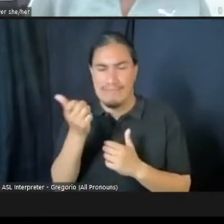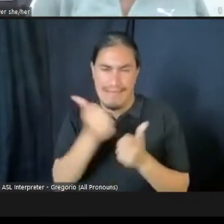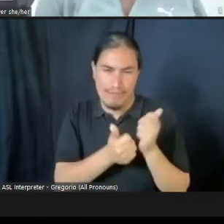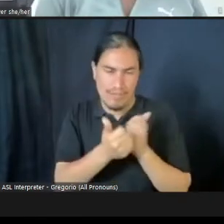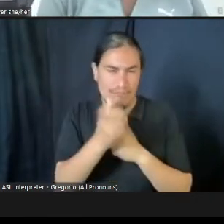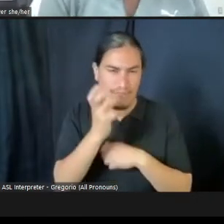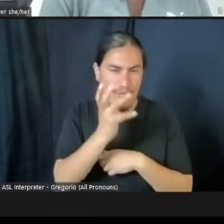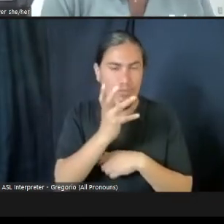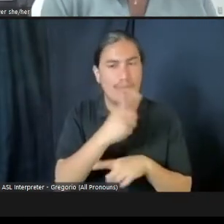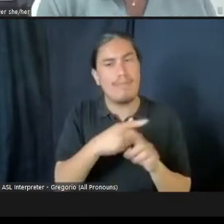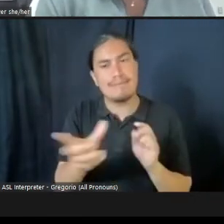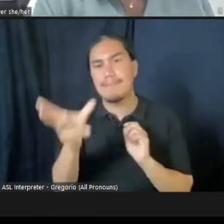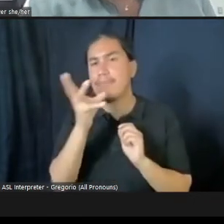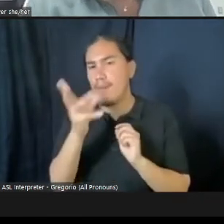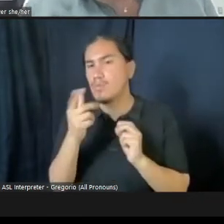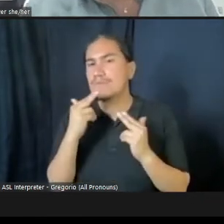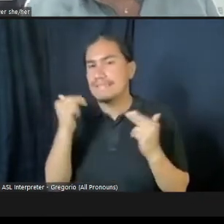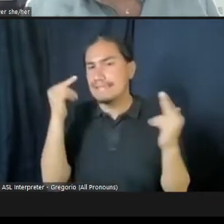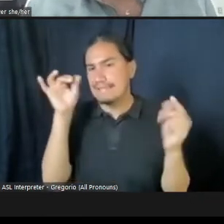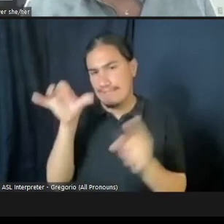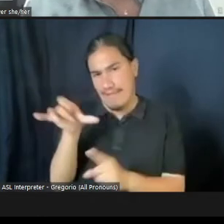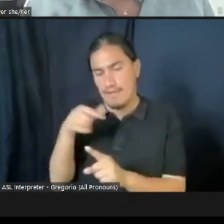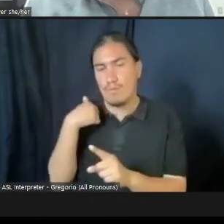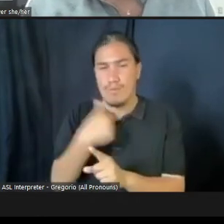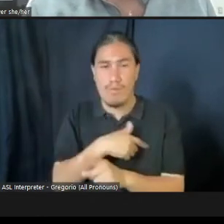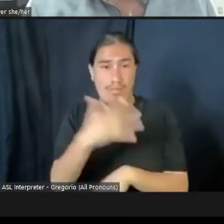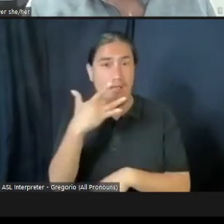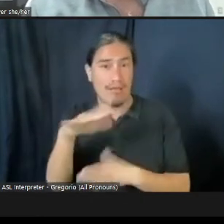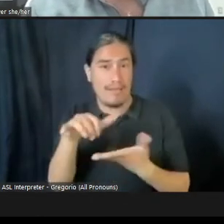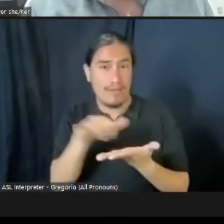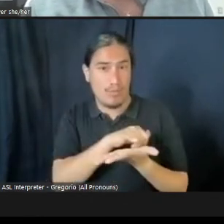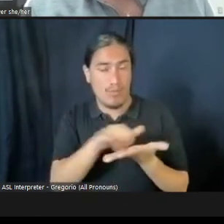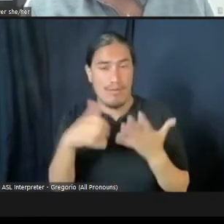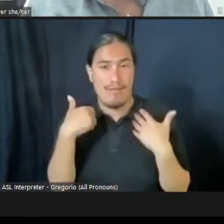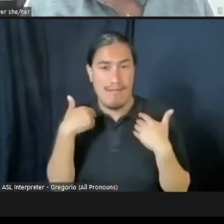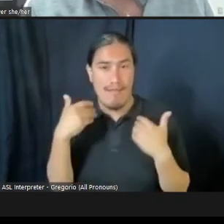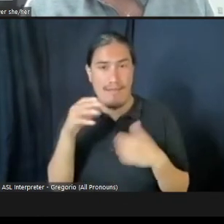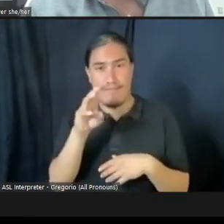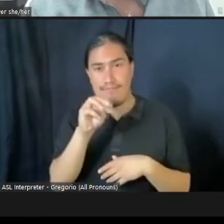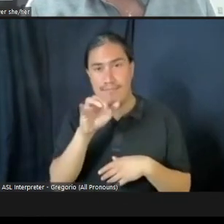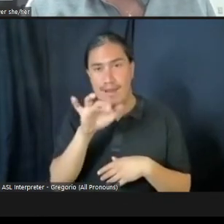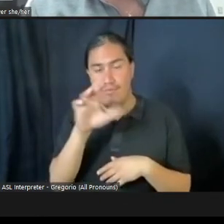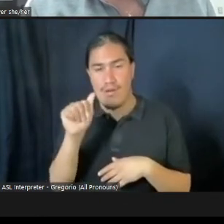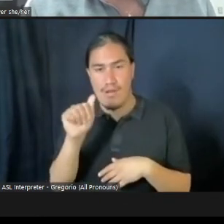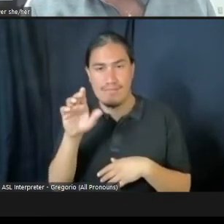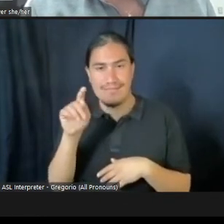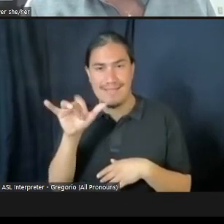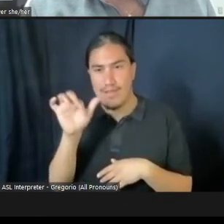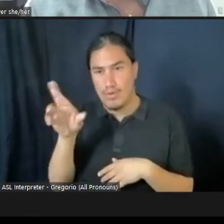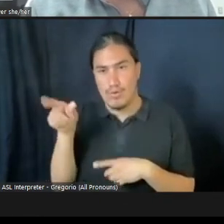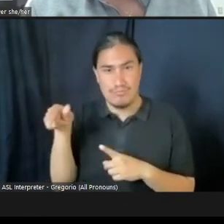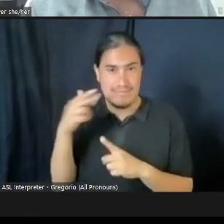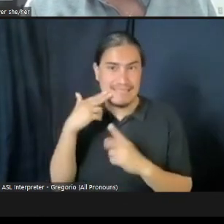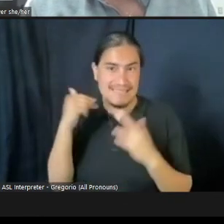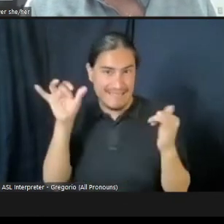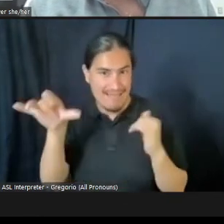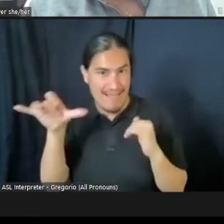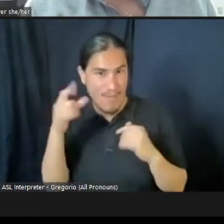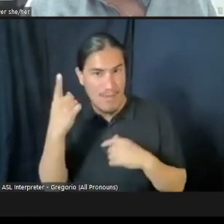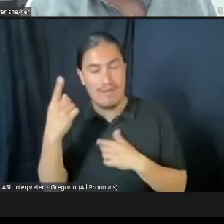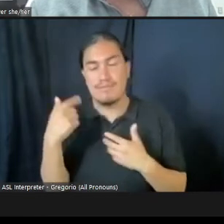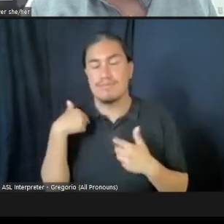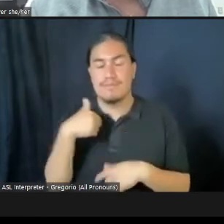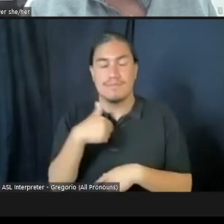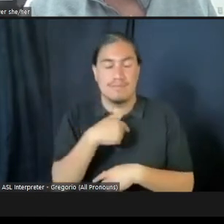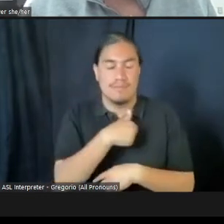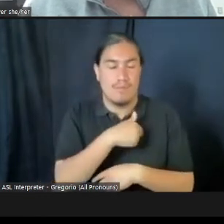who sings this. And we were lucky to be in New York and had the incredible Myra Lucretia Taylor singing this song, which to